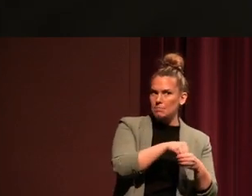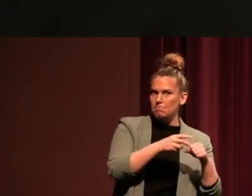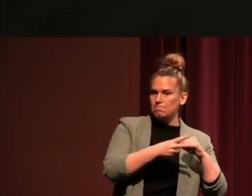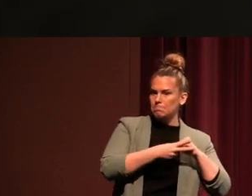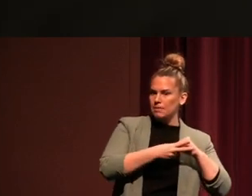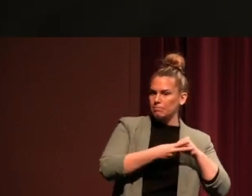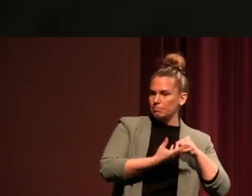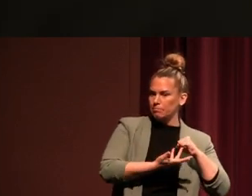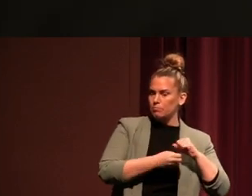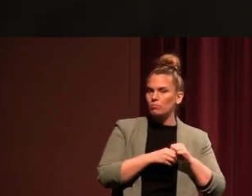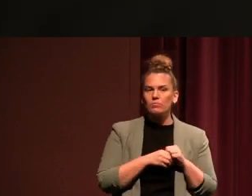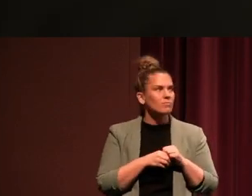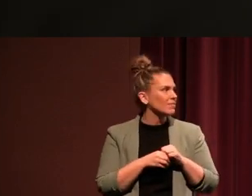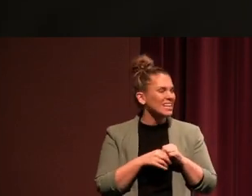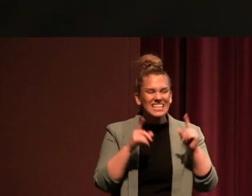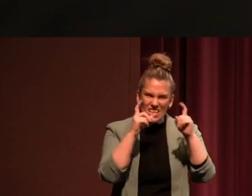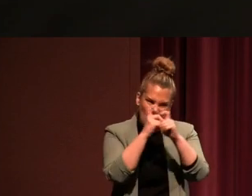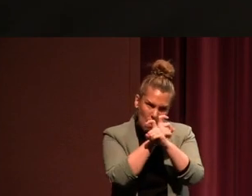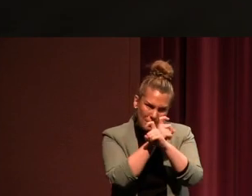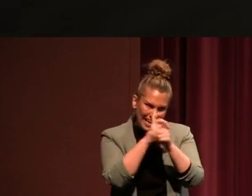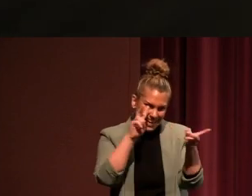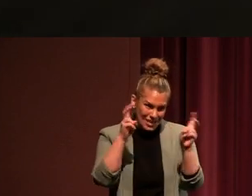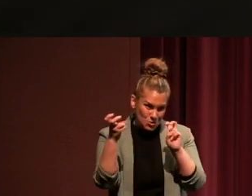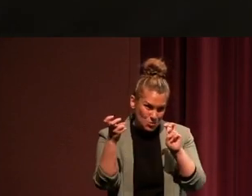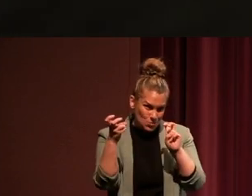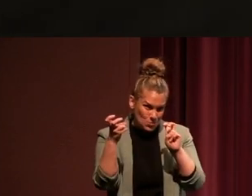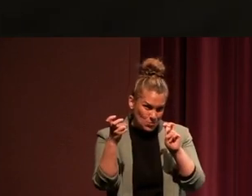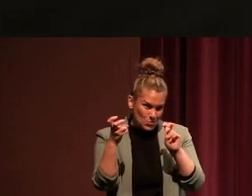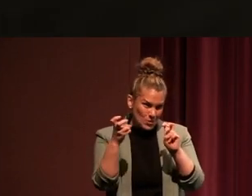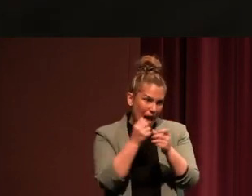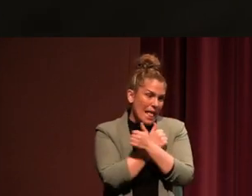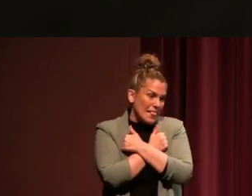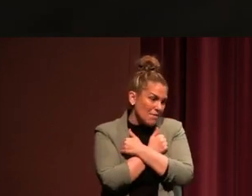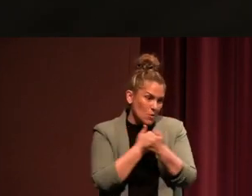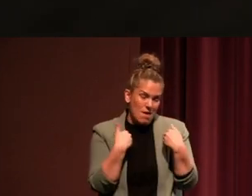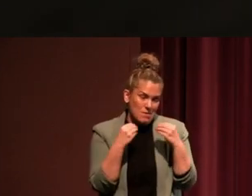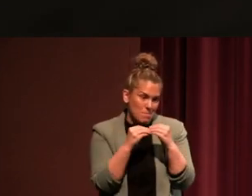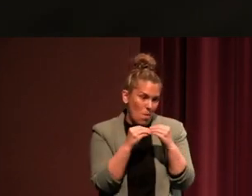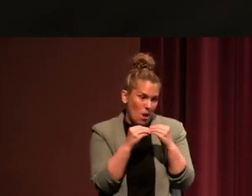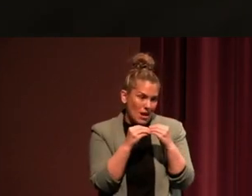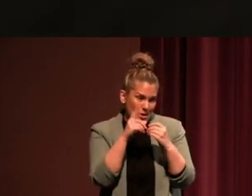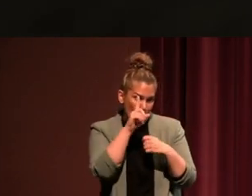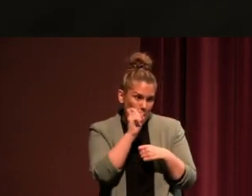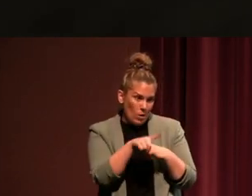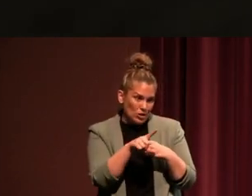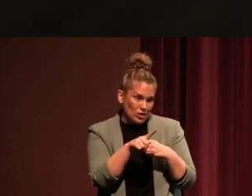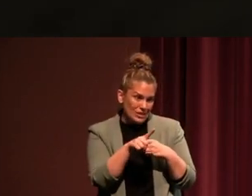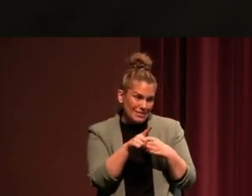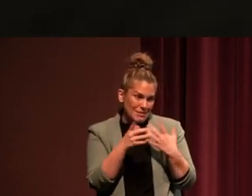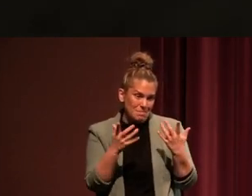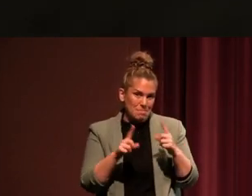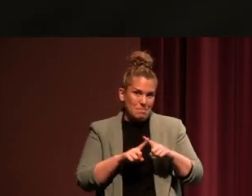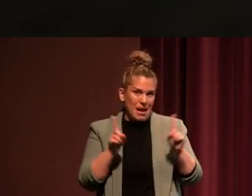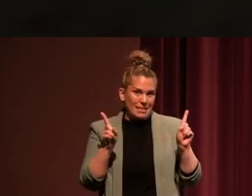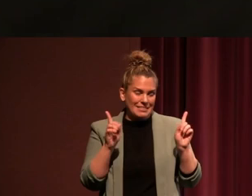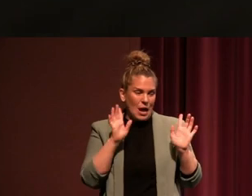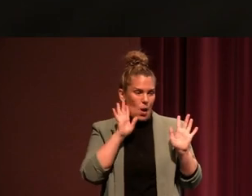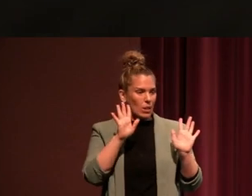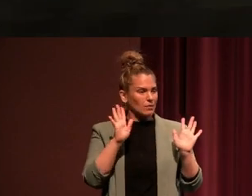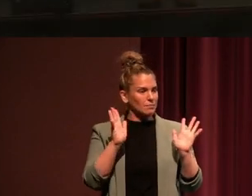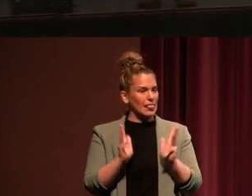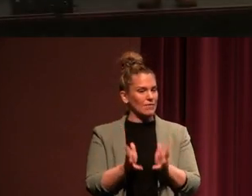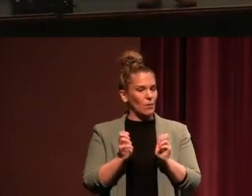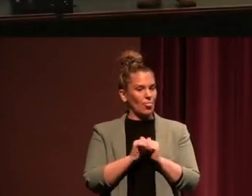This is a pretty complicated issue, and I'd love to take more questions about it, but I'll let it go at that for now. Thanks for the